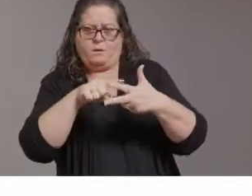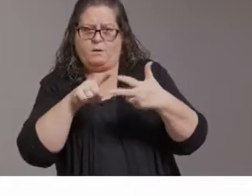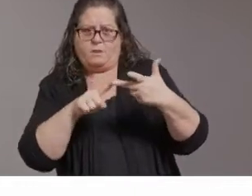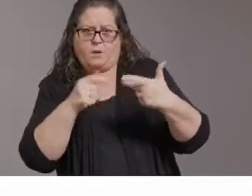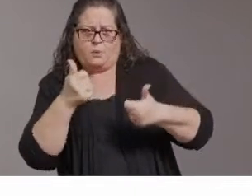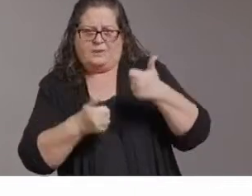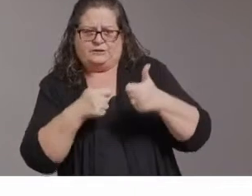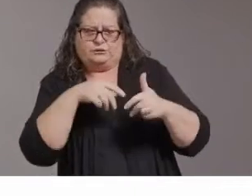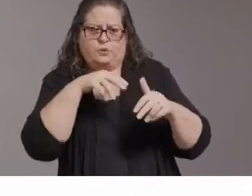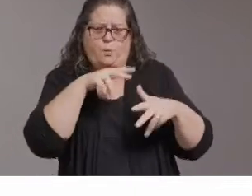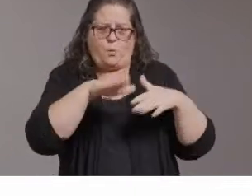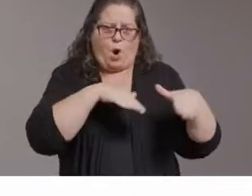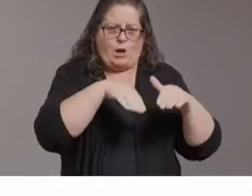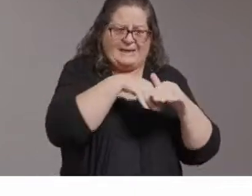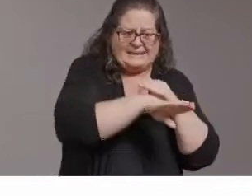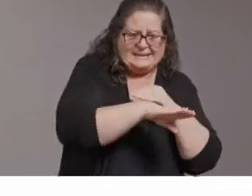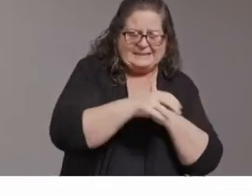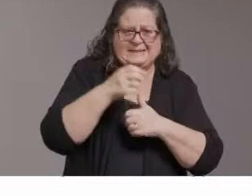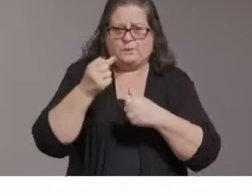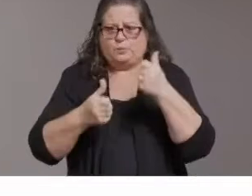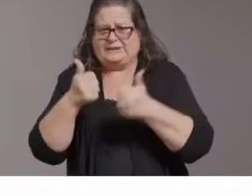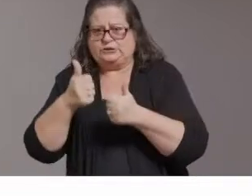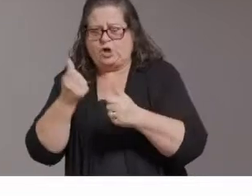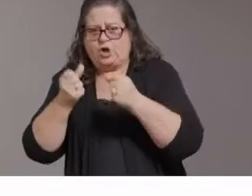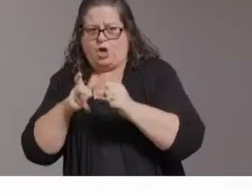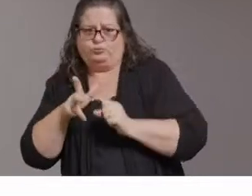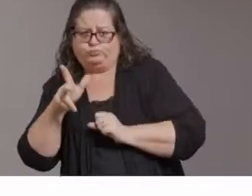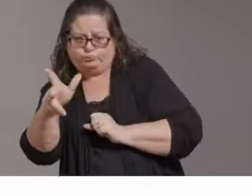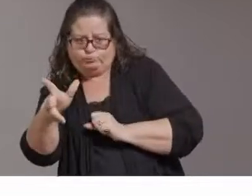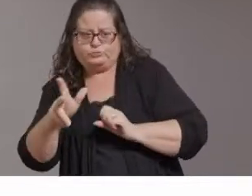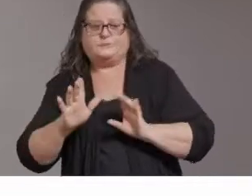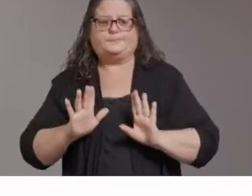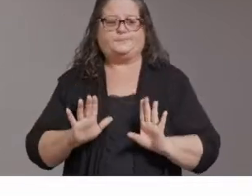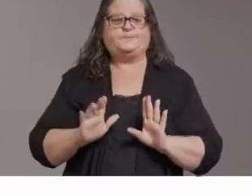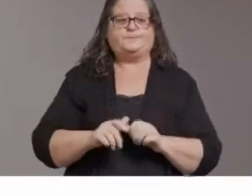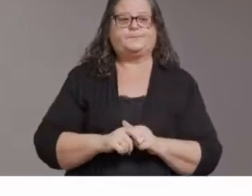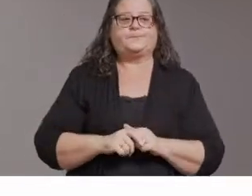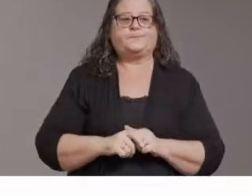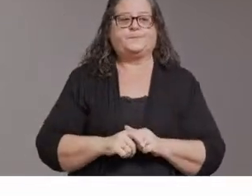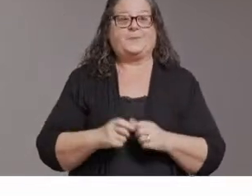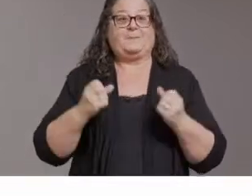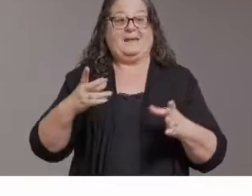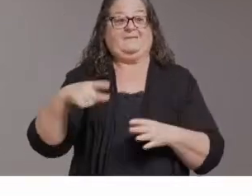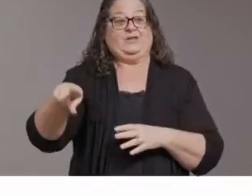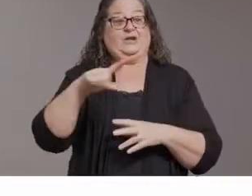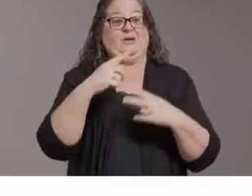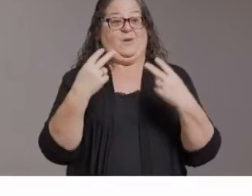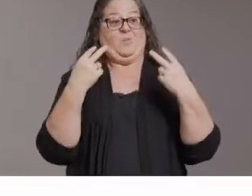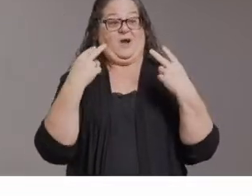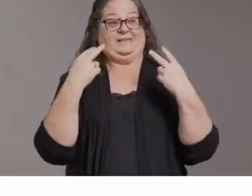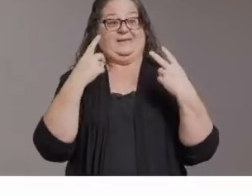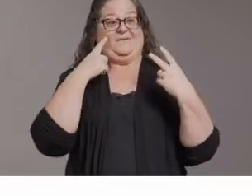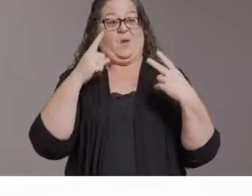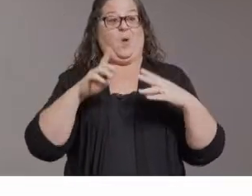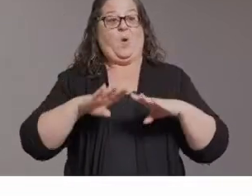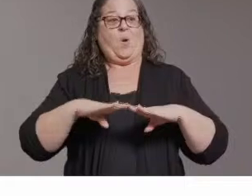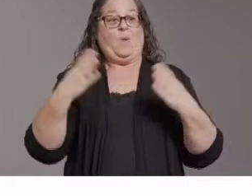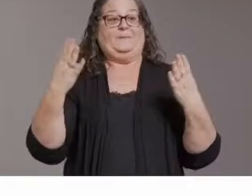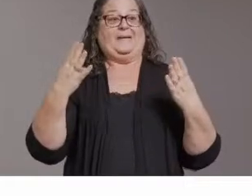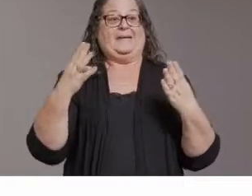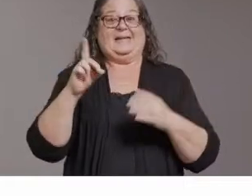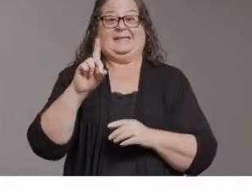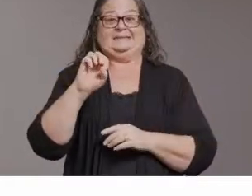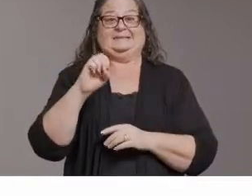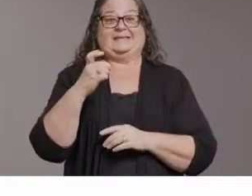a walk-up site. Many of you joined us on Monday for the kickoff of the Dexcom indoor drive-through. So this is the